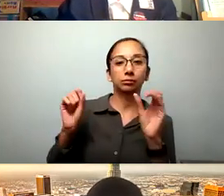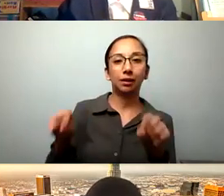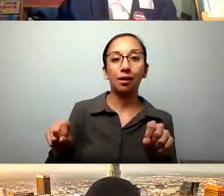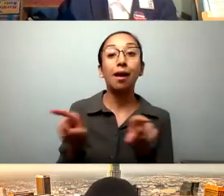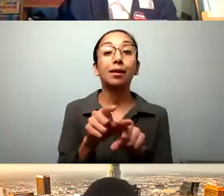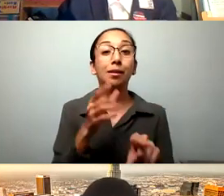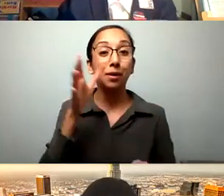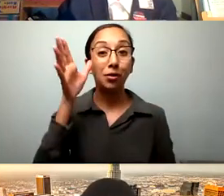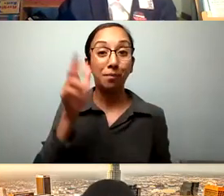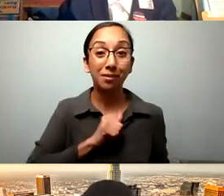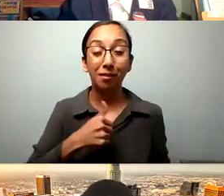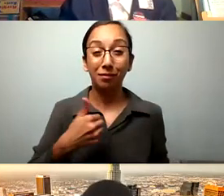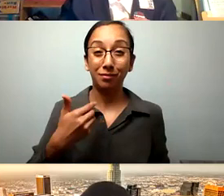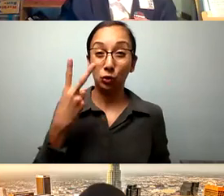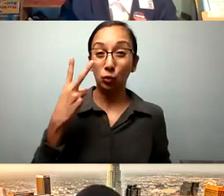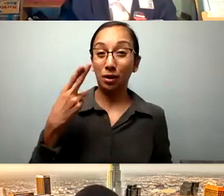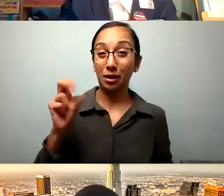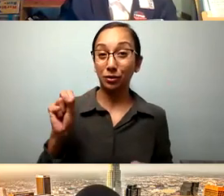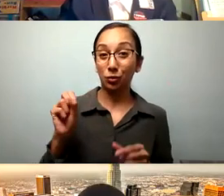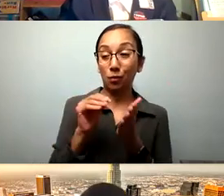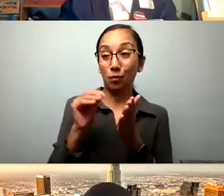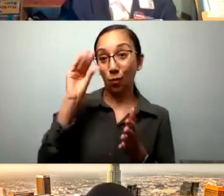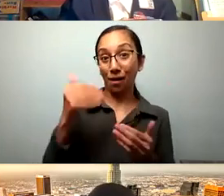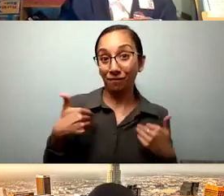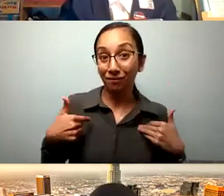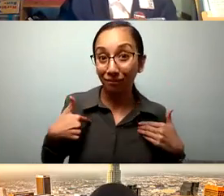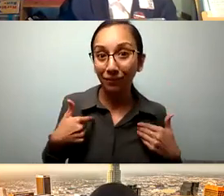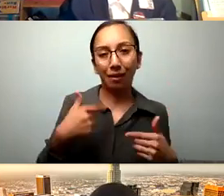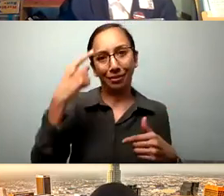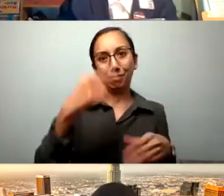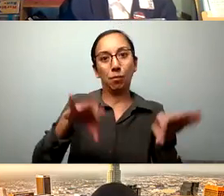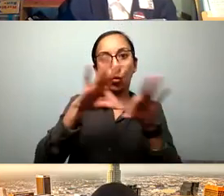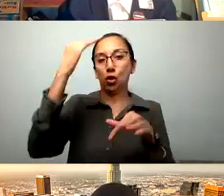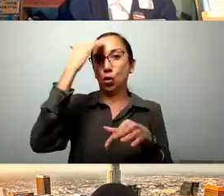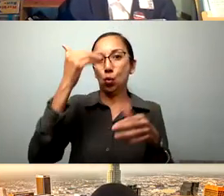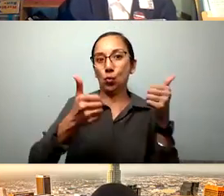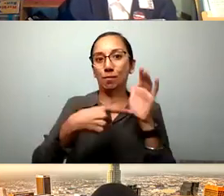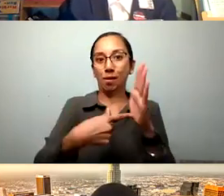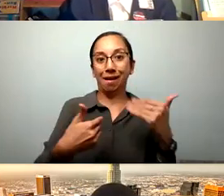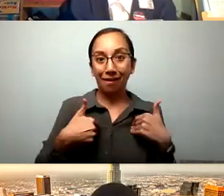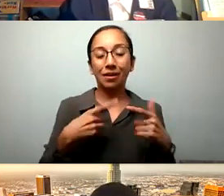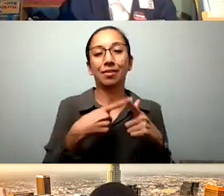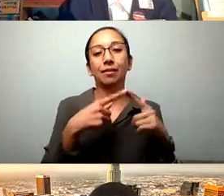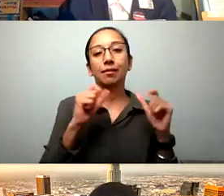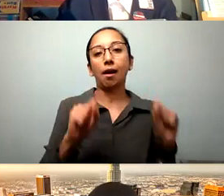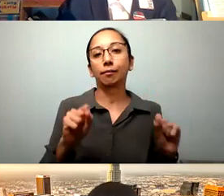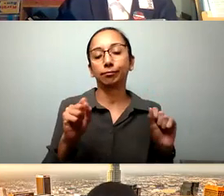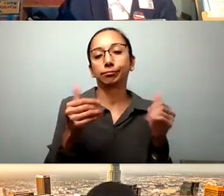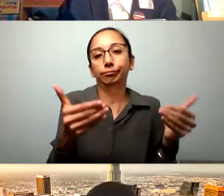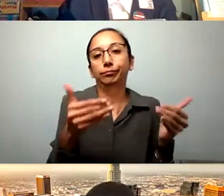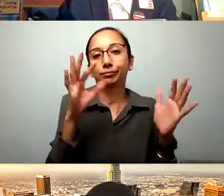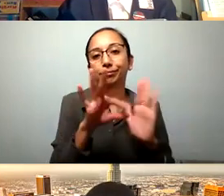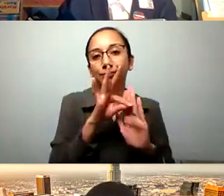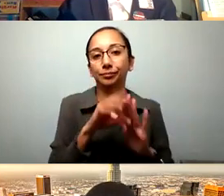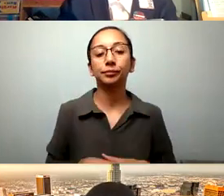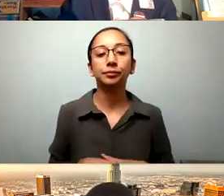that that's very important. And the last thing I just want to say is that small group instruction and support is available to your